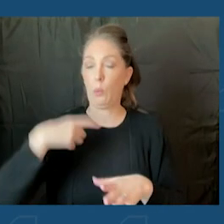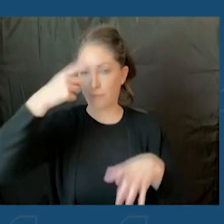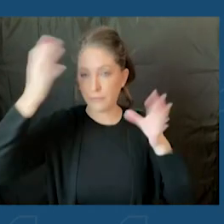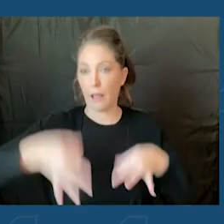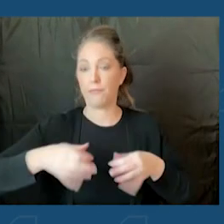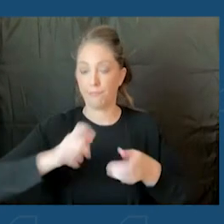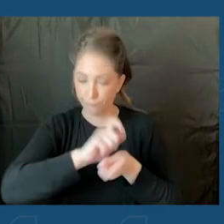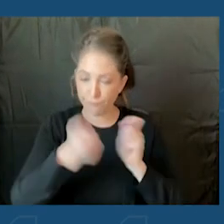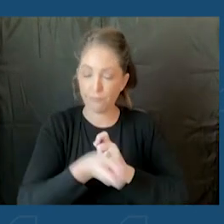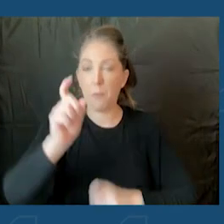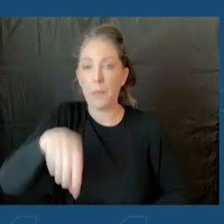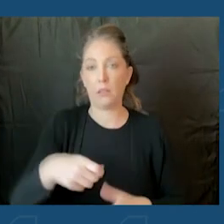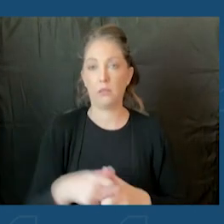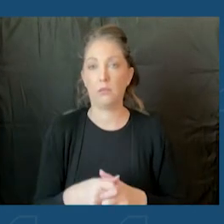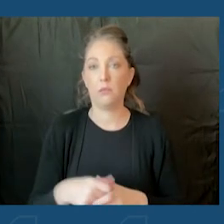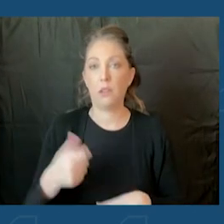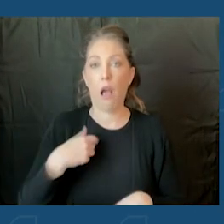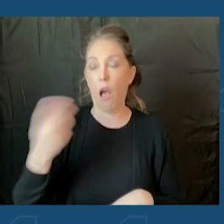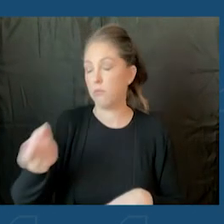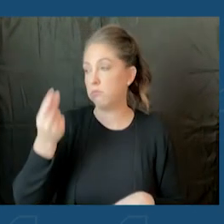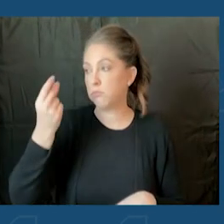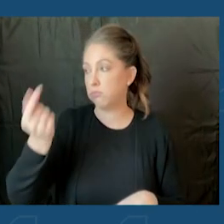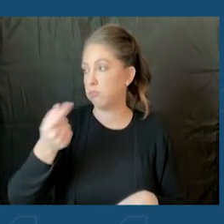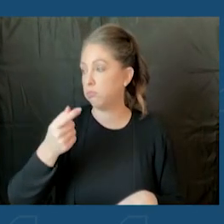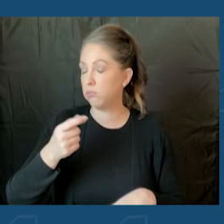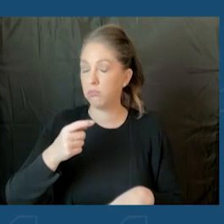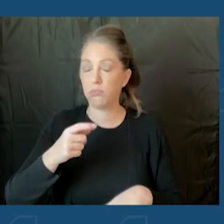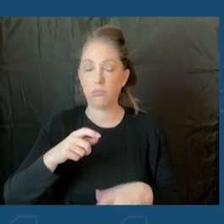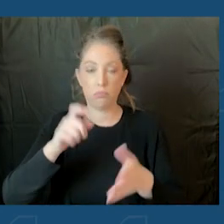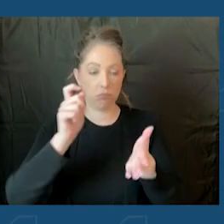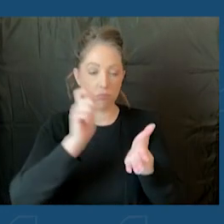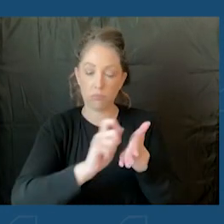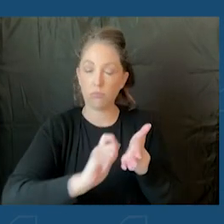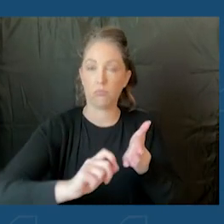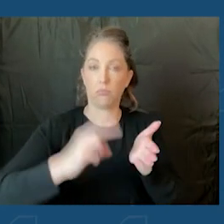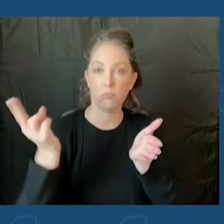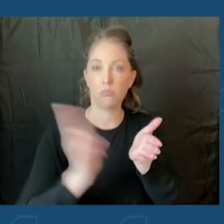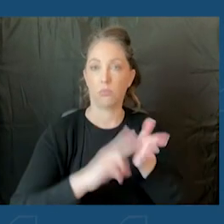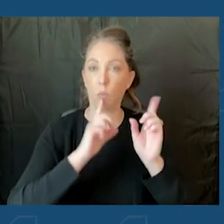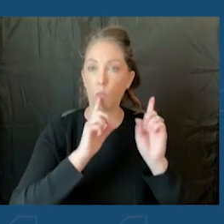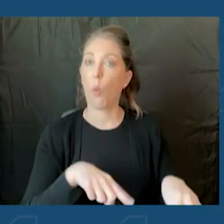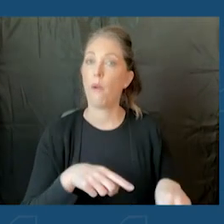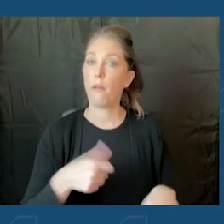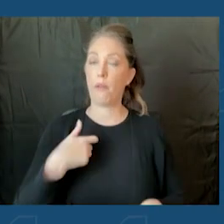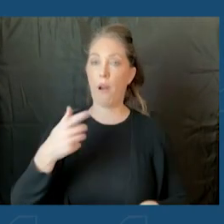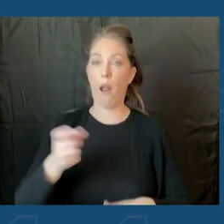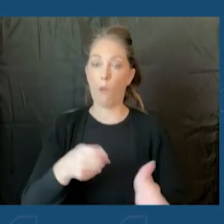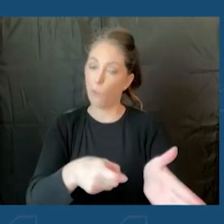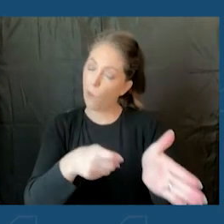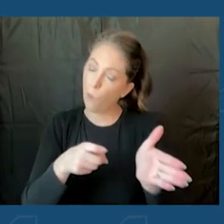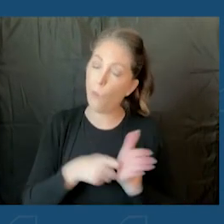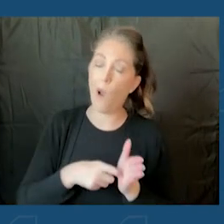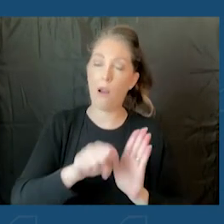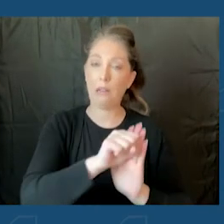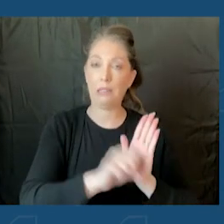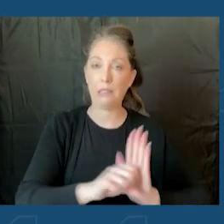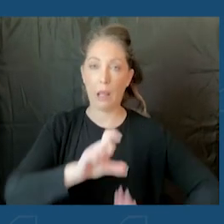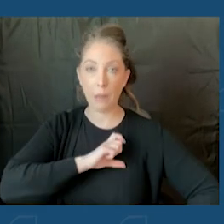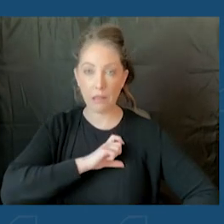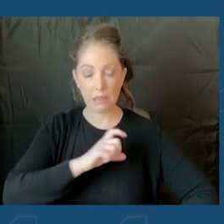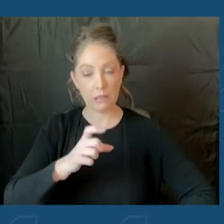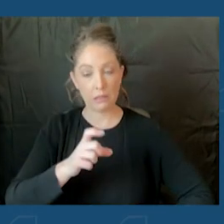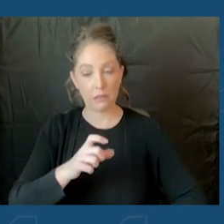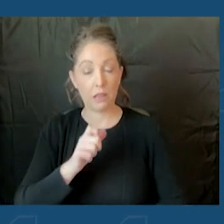order almost immediately, and I required our state police, not an option, but a requirement, that they file a protection